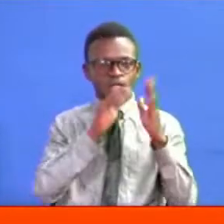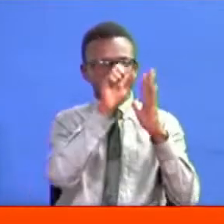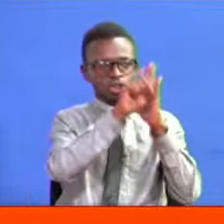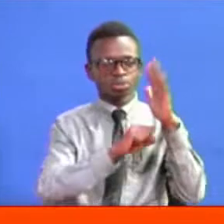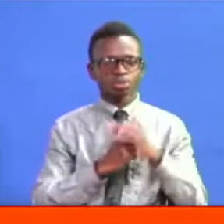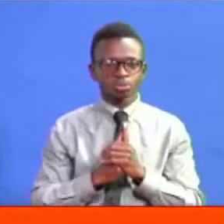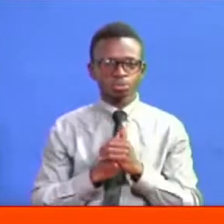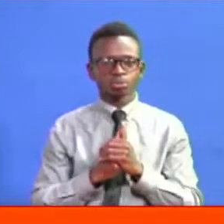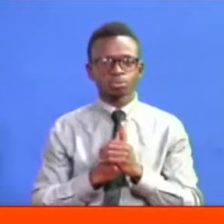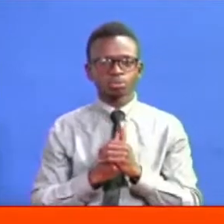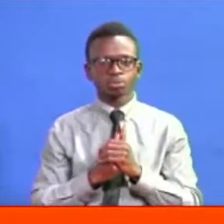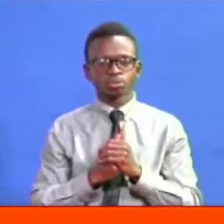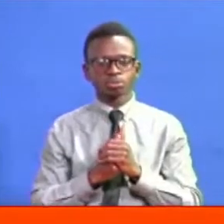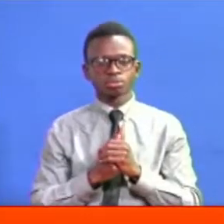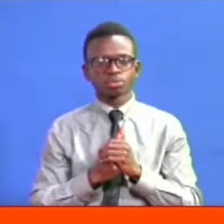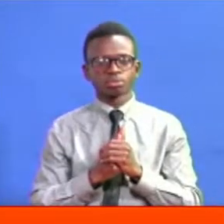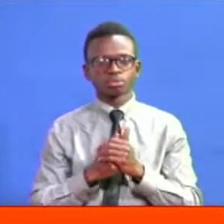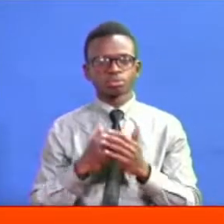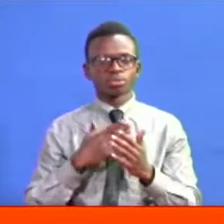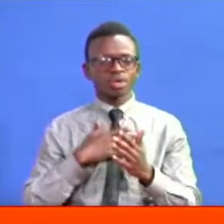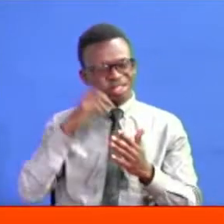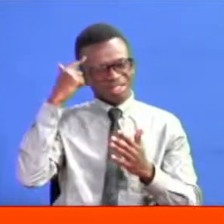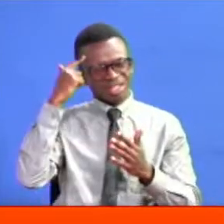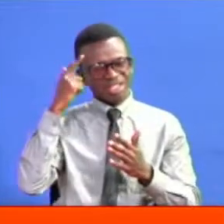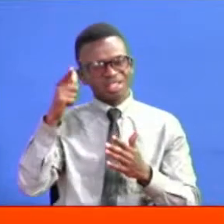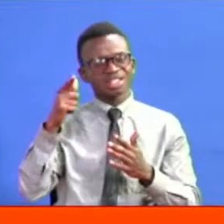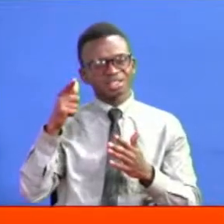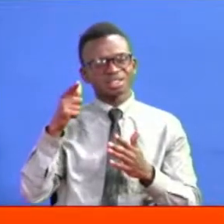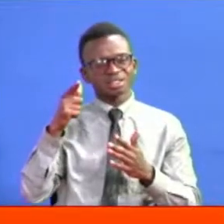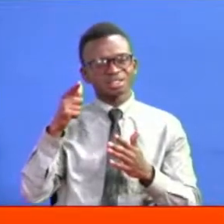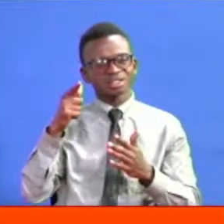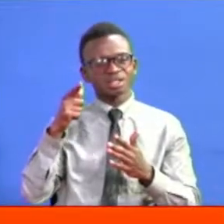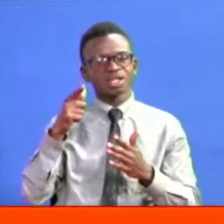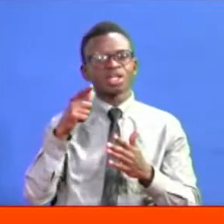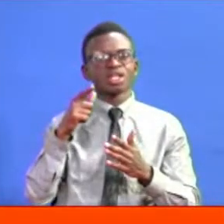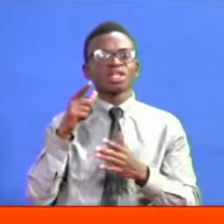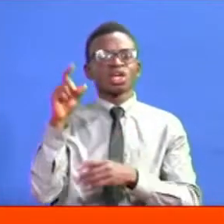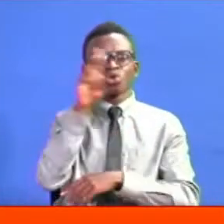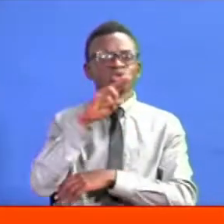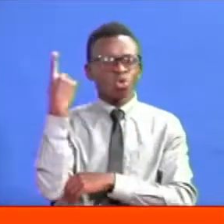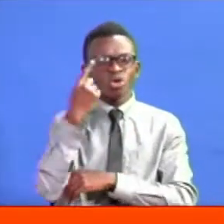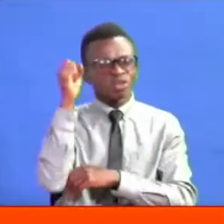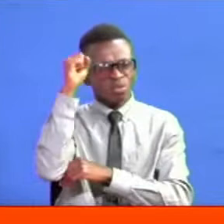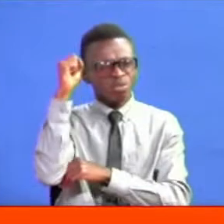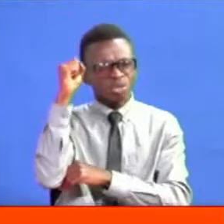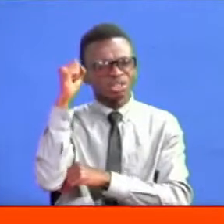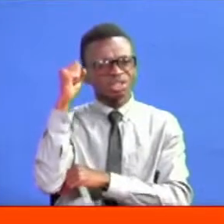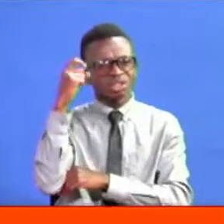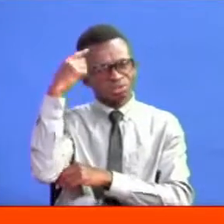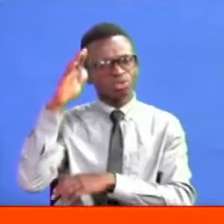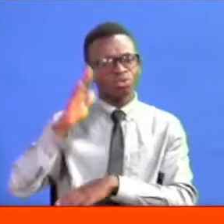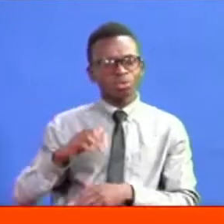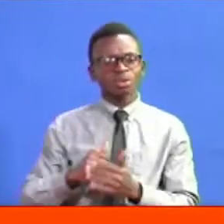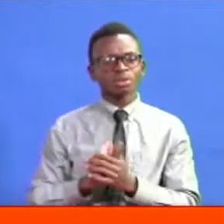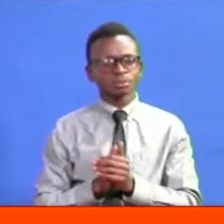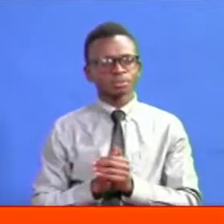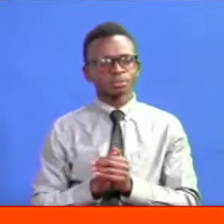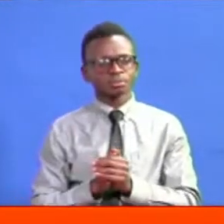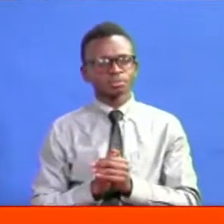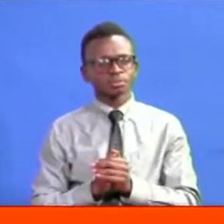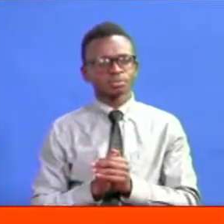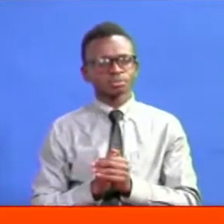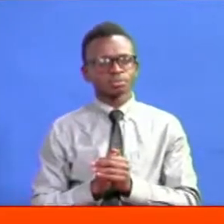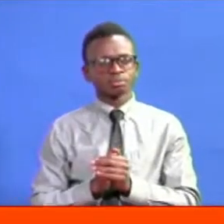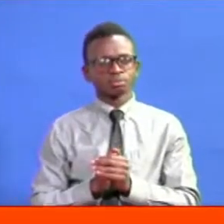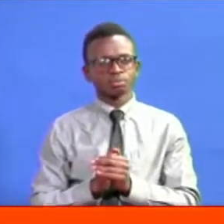a gender card issue that is being played and is being politicized in Kenya. 2 women have lost